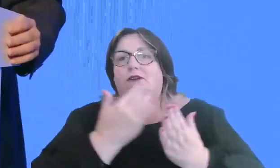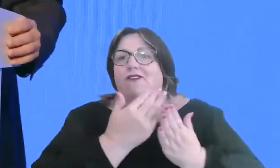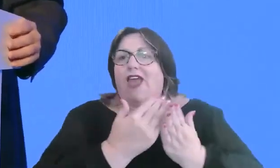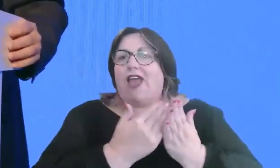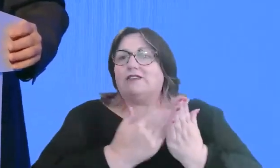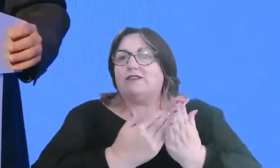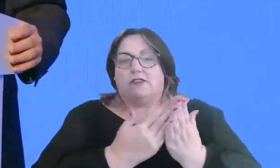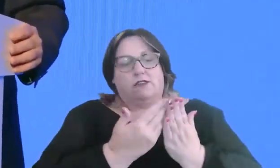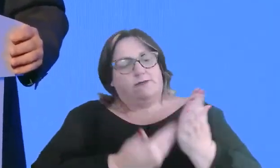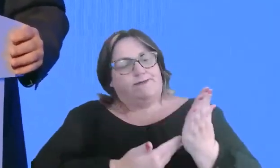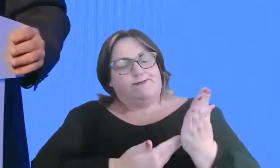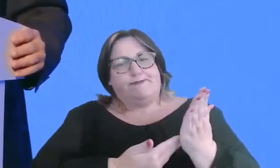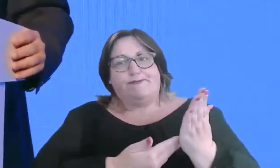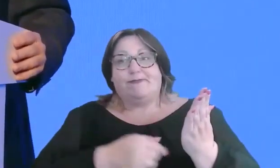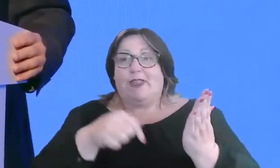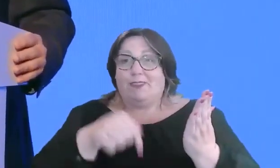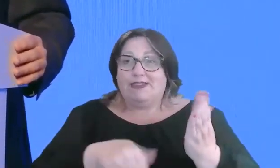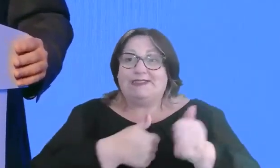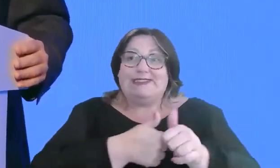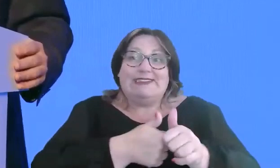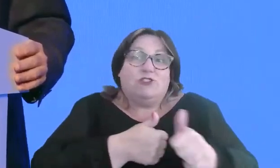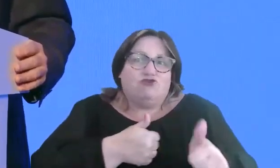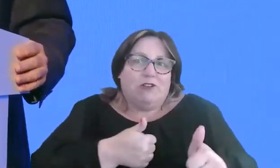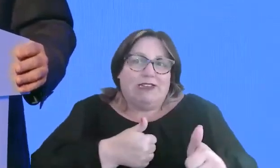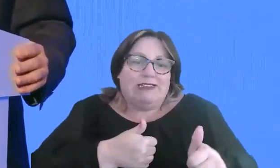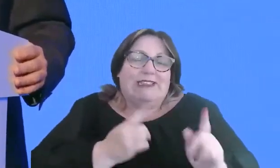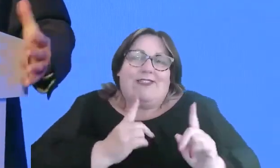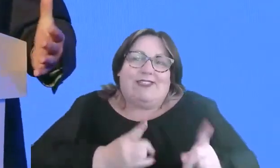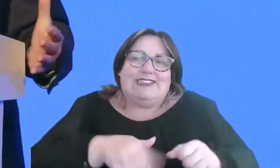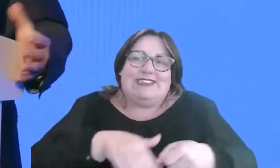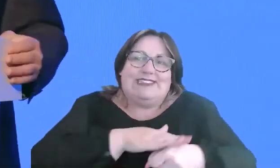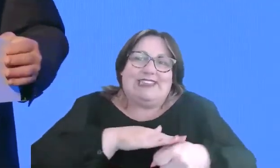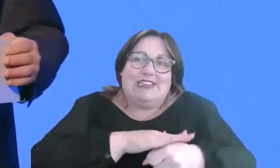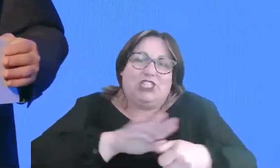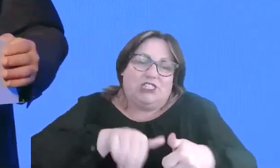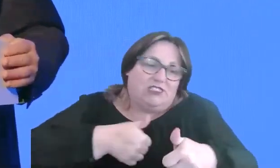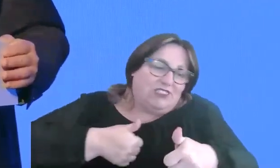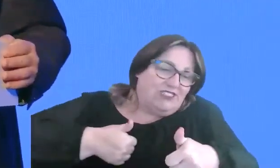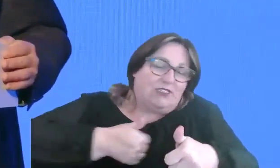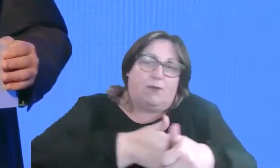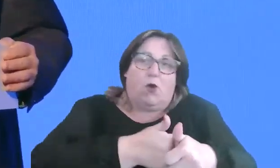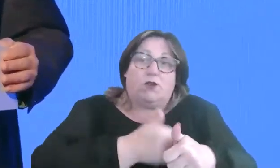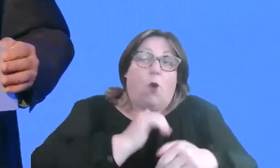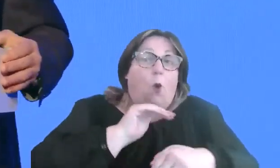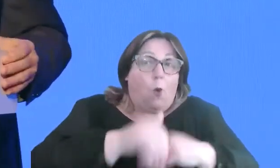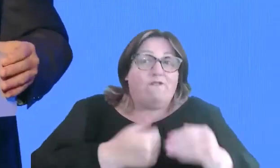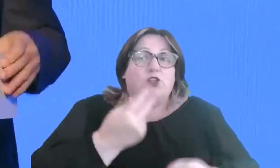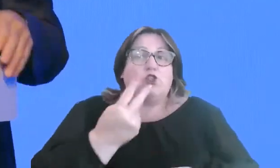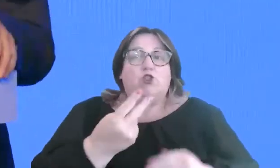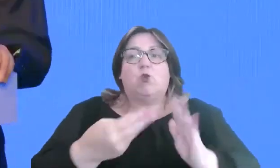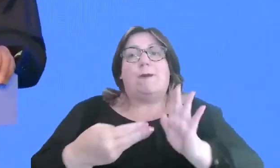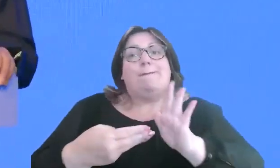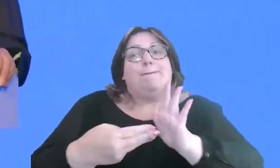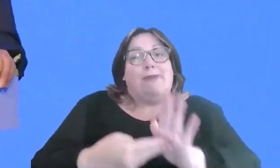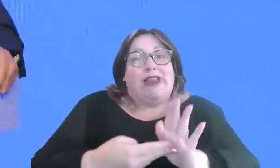sector, supports over 2 million jobs. That's incredible. Or take